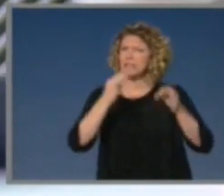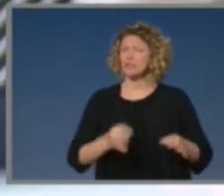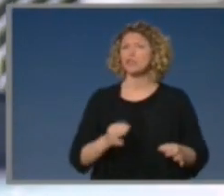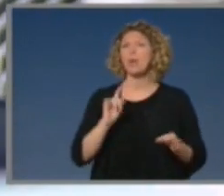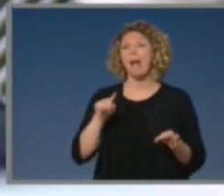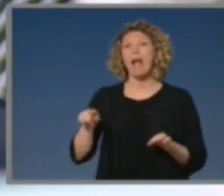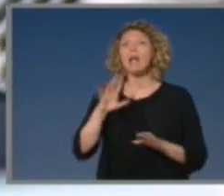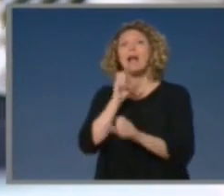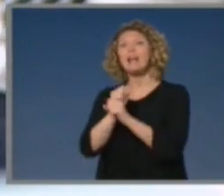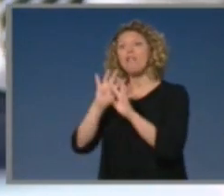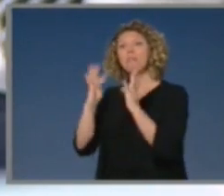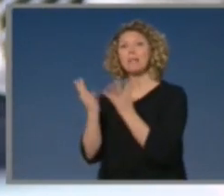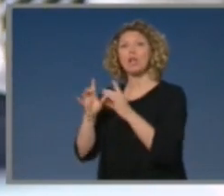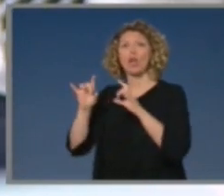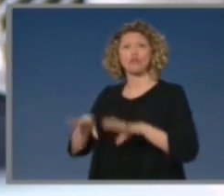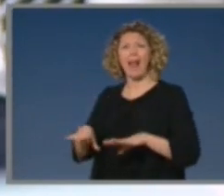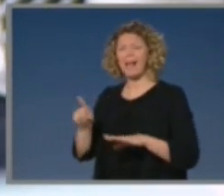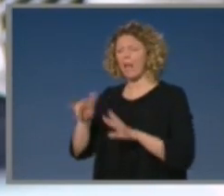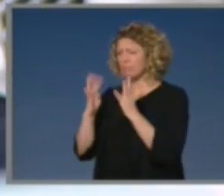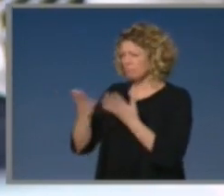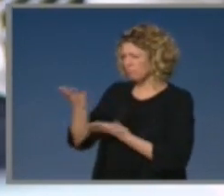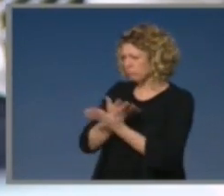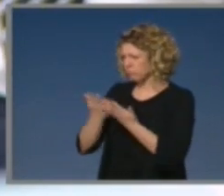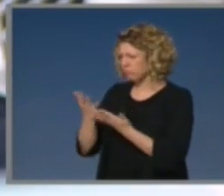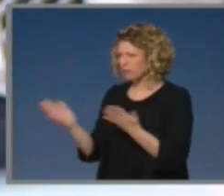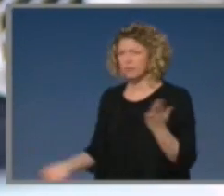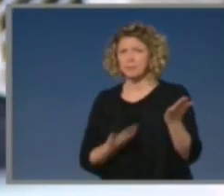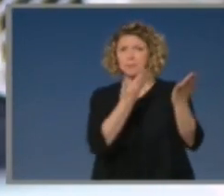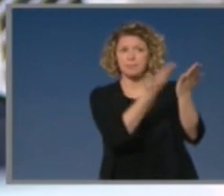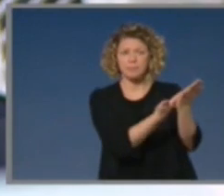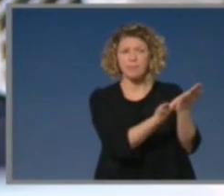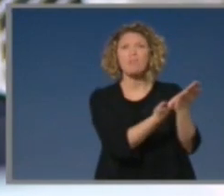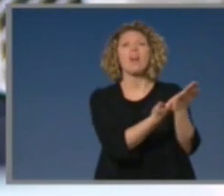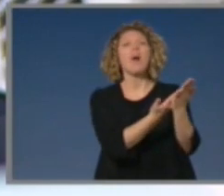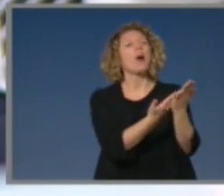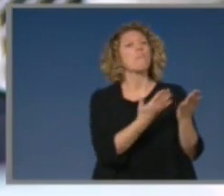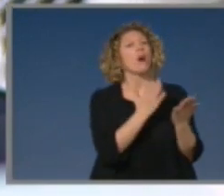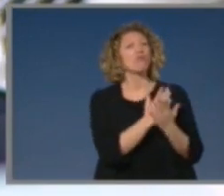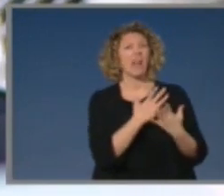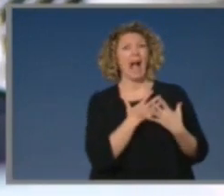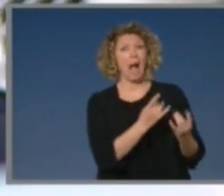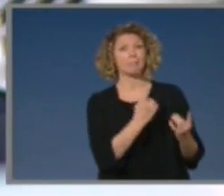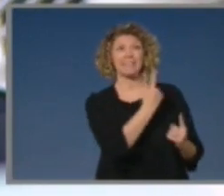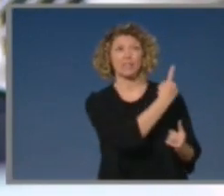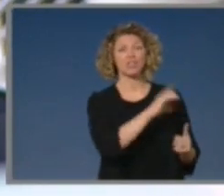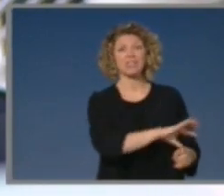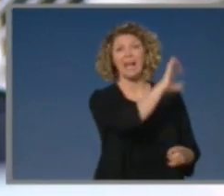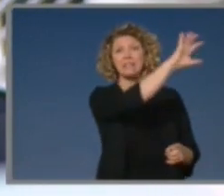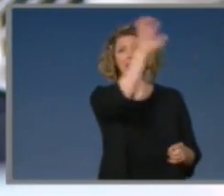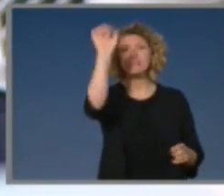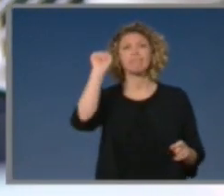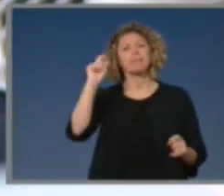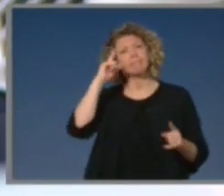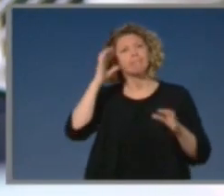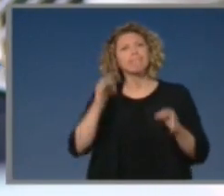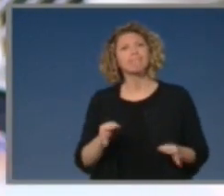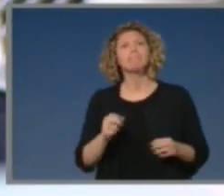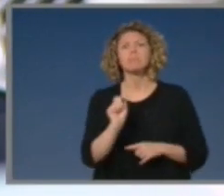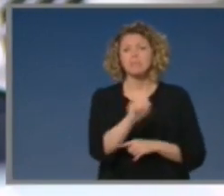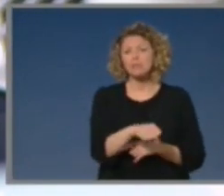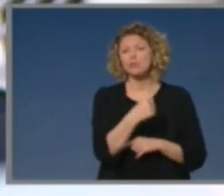decide. So does that mean that not all states and territories will start to ease restrictions